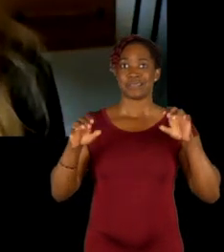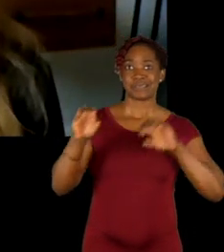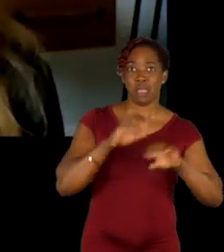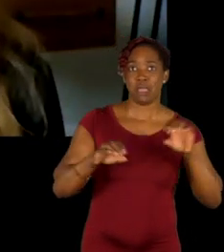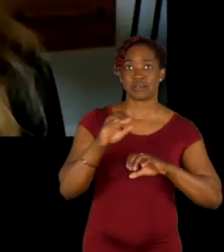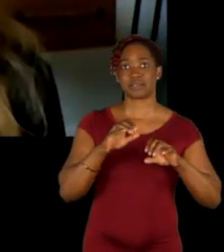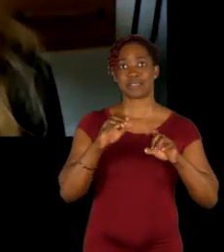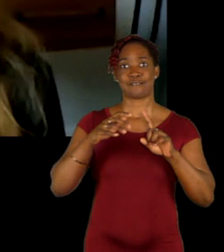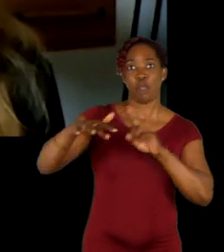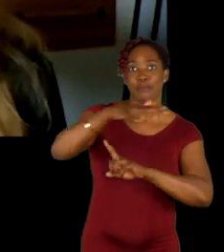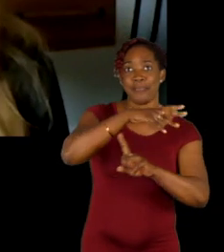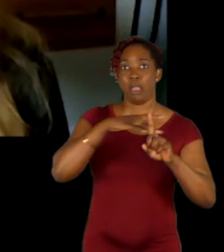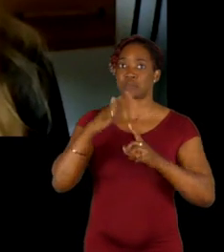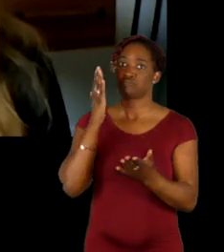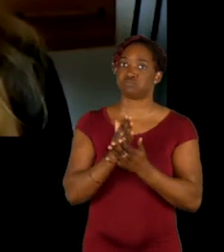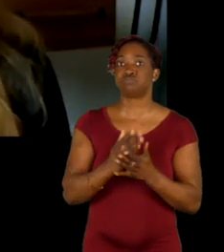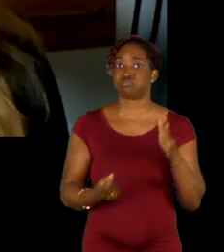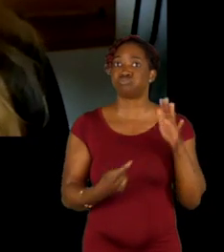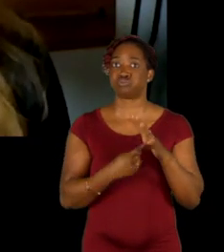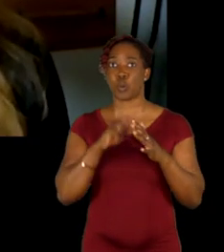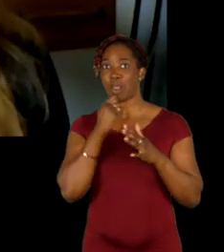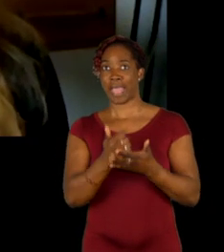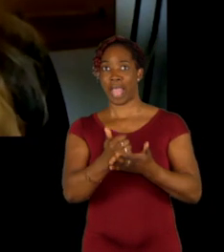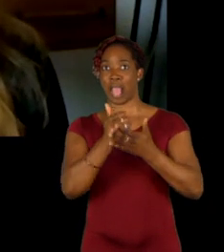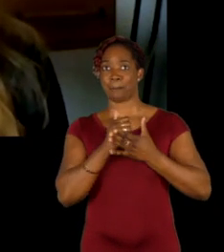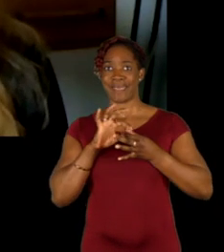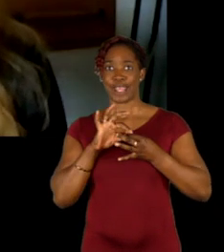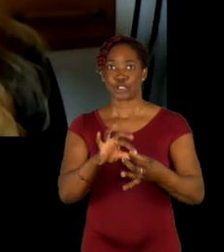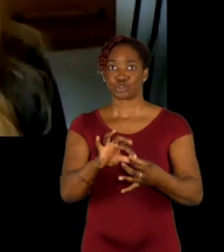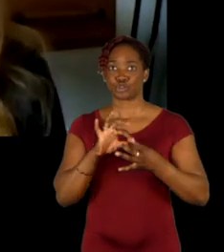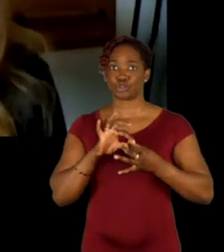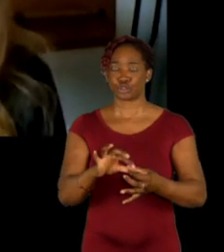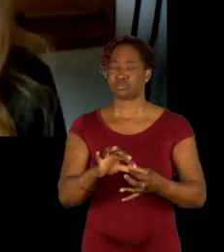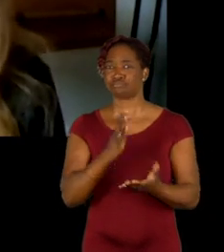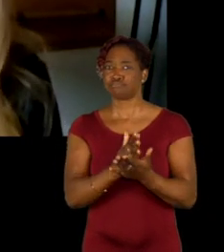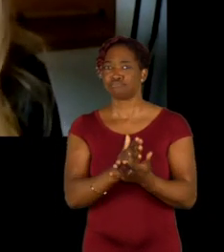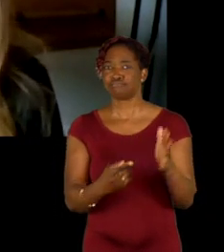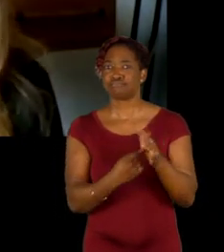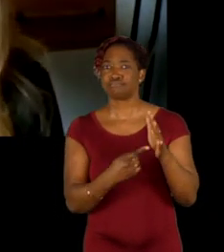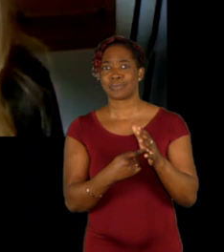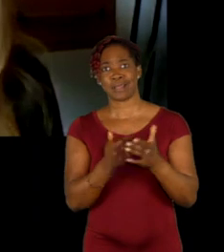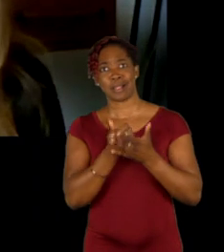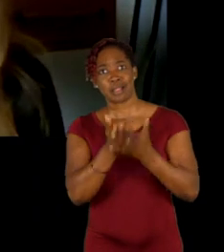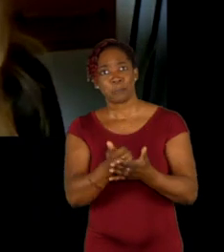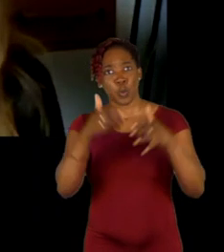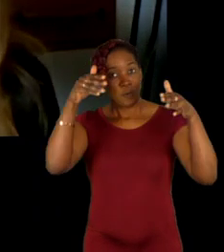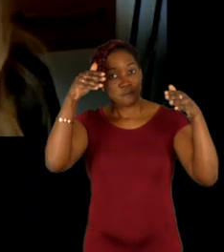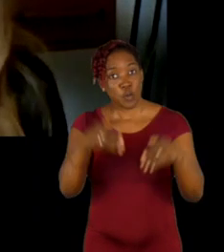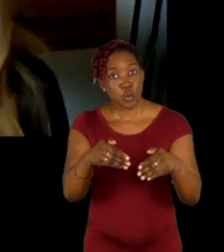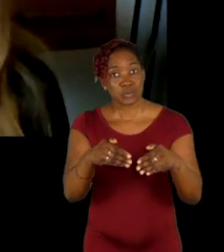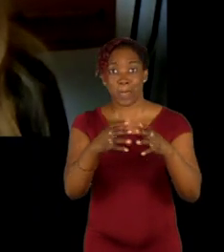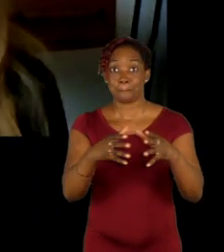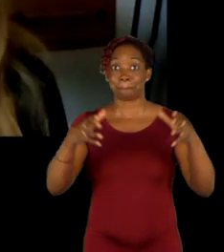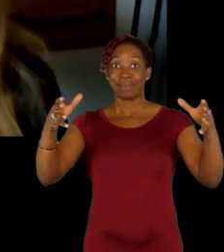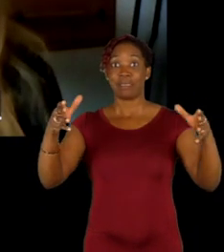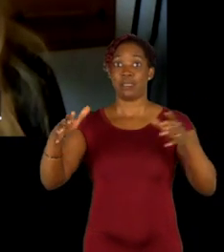sustainability is really, really crucial. It'll help engage you, but it'll also really importantly help you to focus on the bigger areas